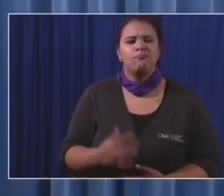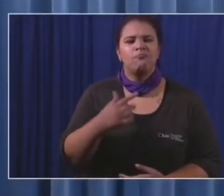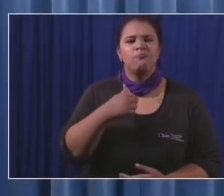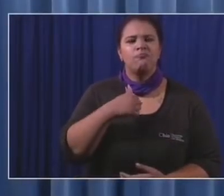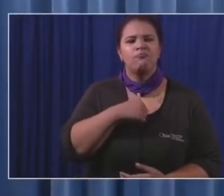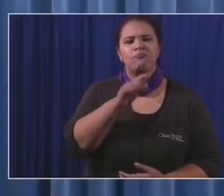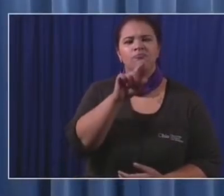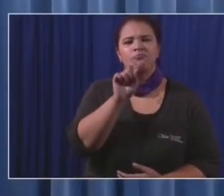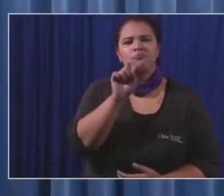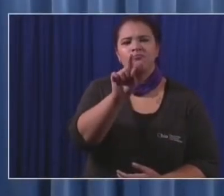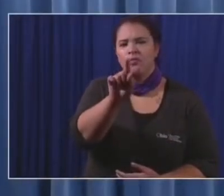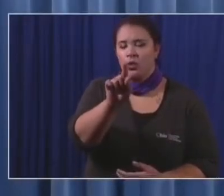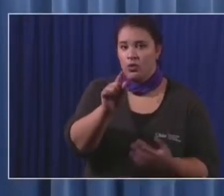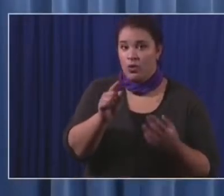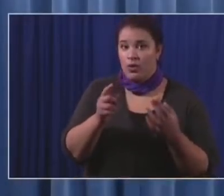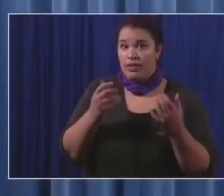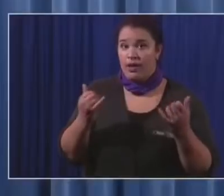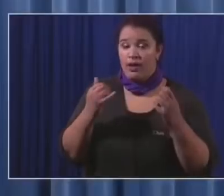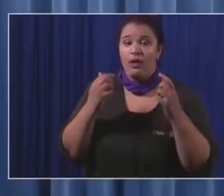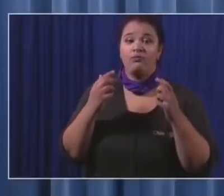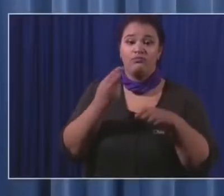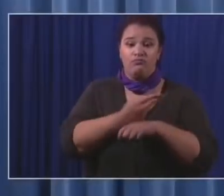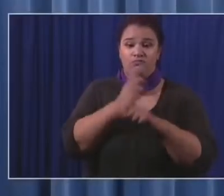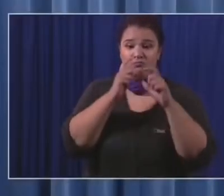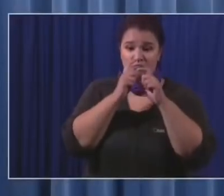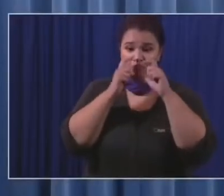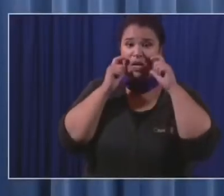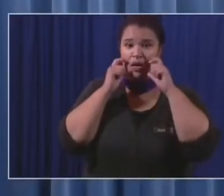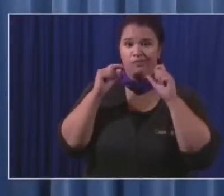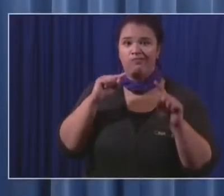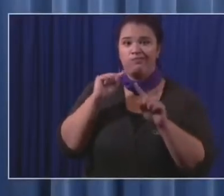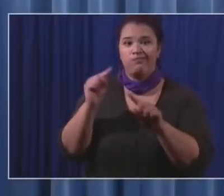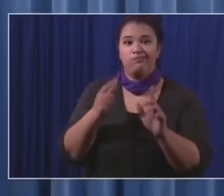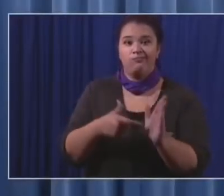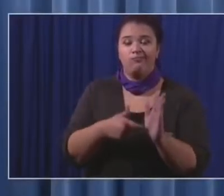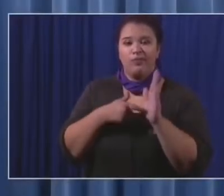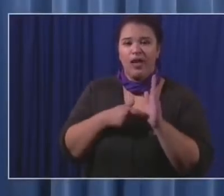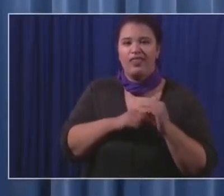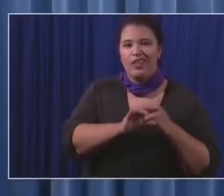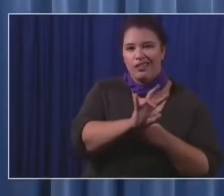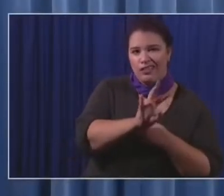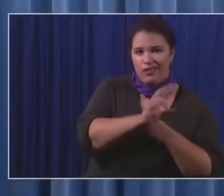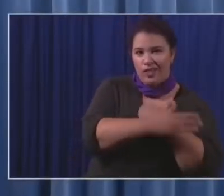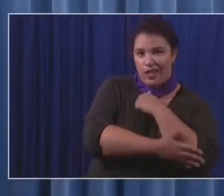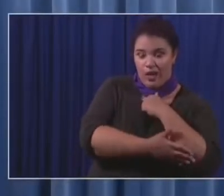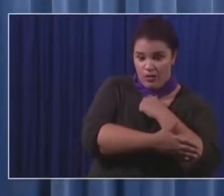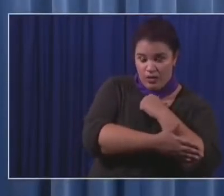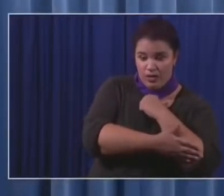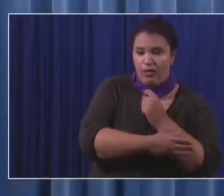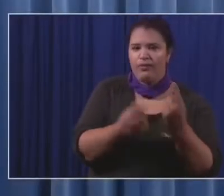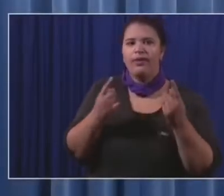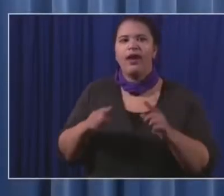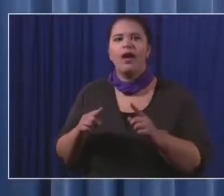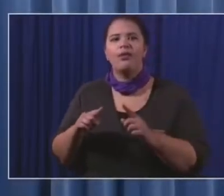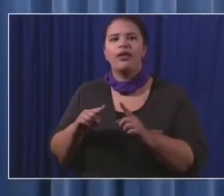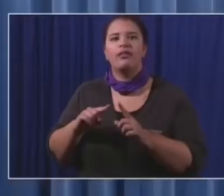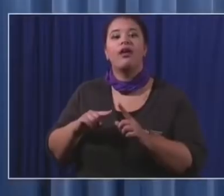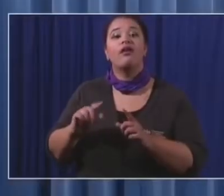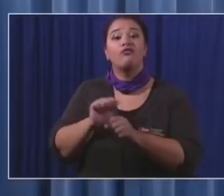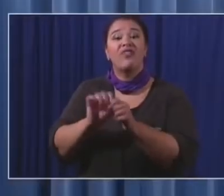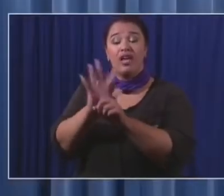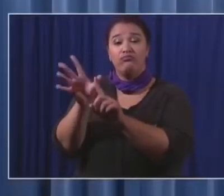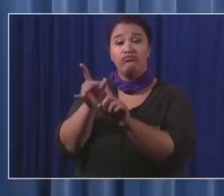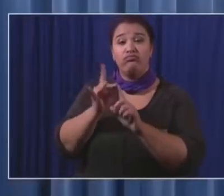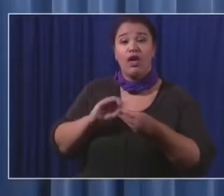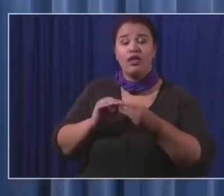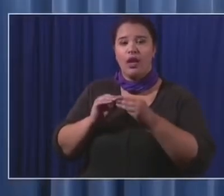Good afternoon, Governor. Ben Schwartz with WCPO in Cincinnati. My question is really just, if these